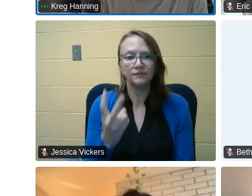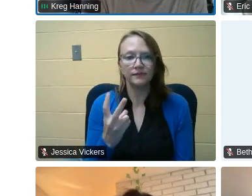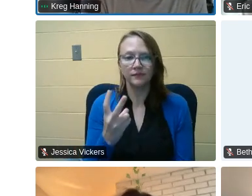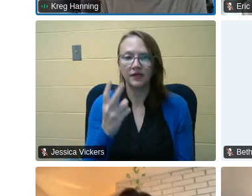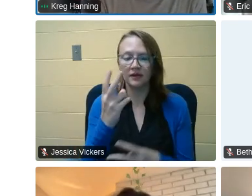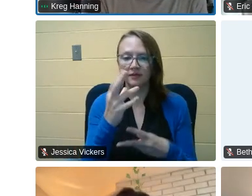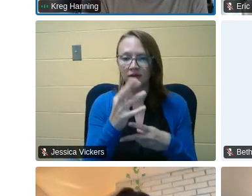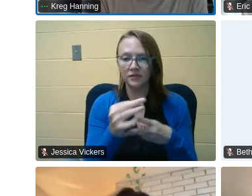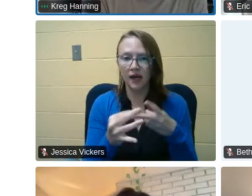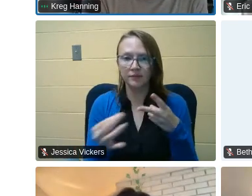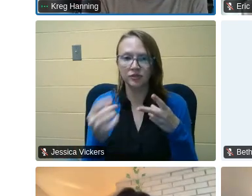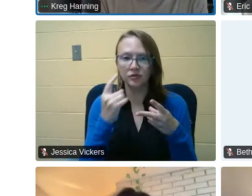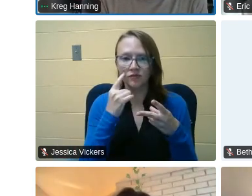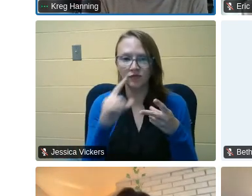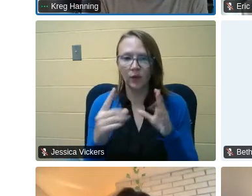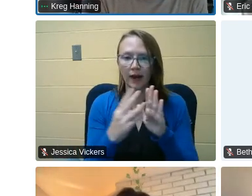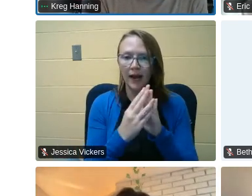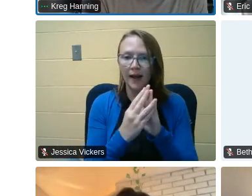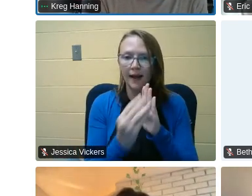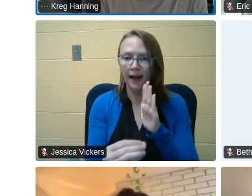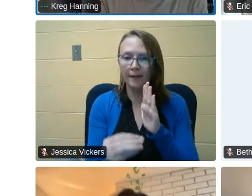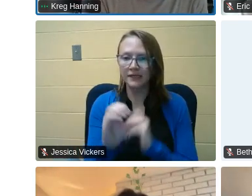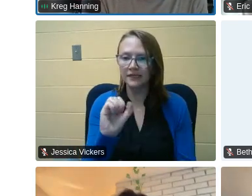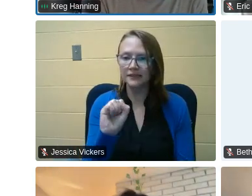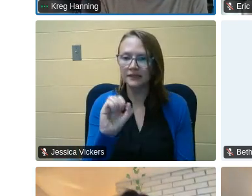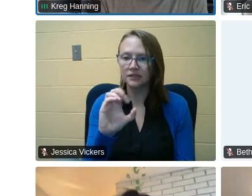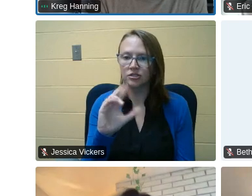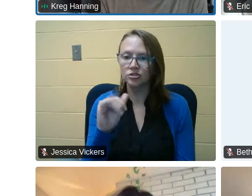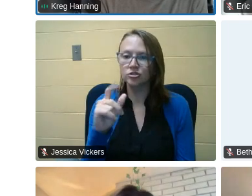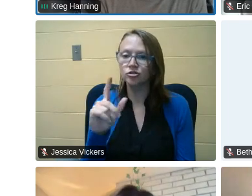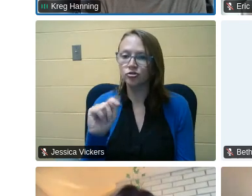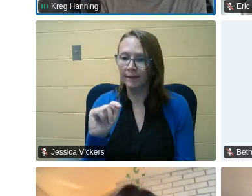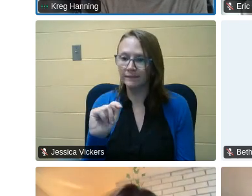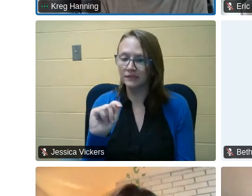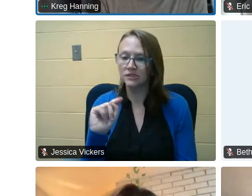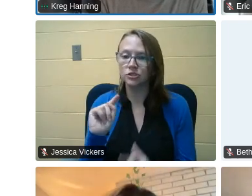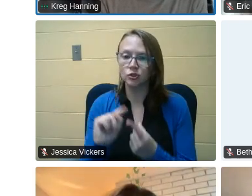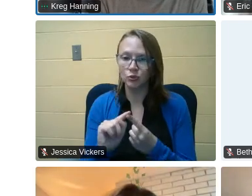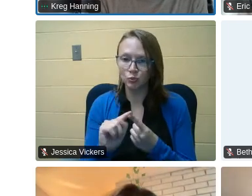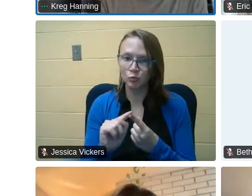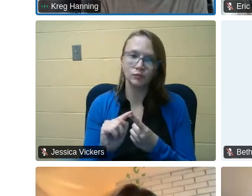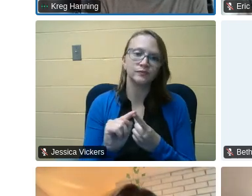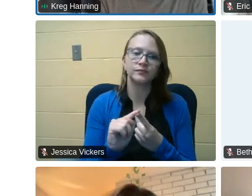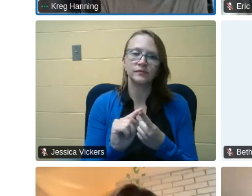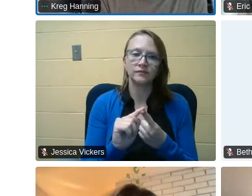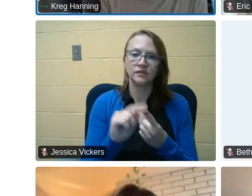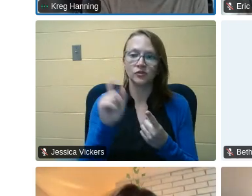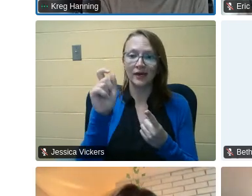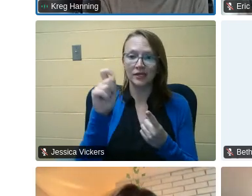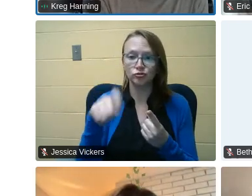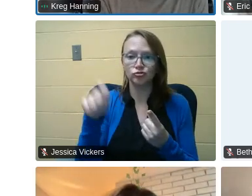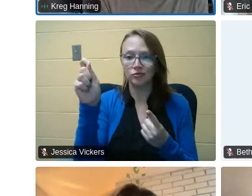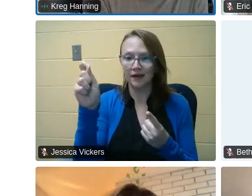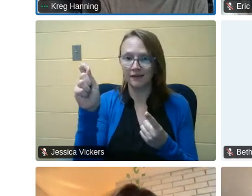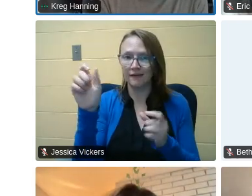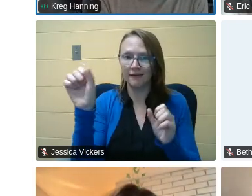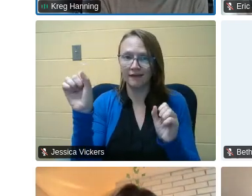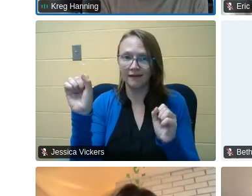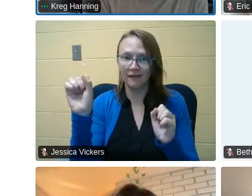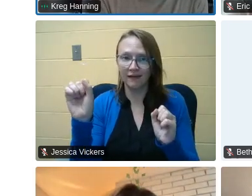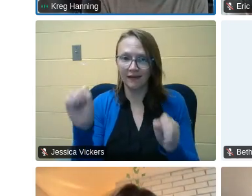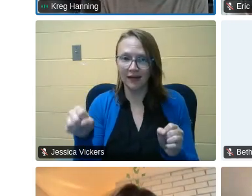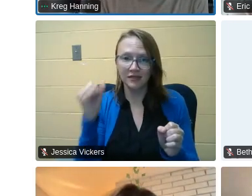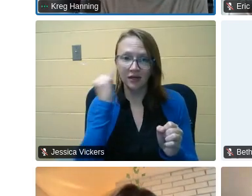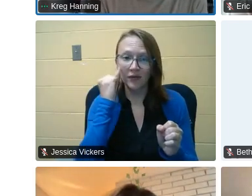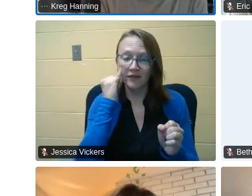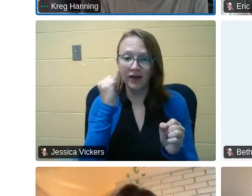for copy script to. And now I can check off my lettuce and say check. And now if I jump over to the lettuce